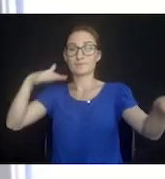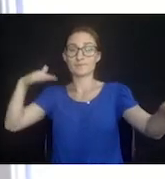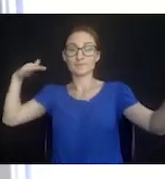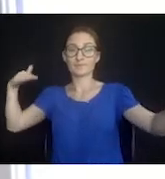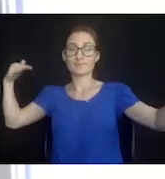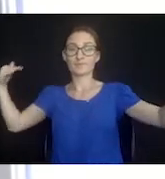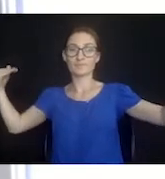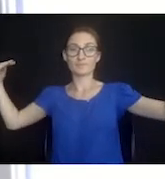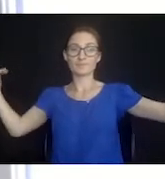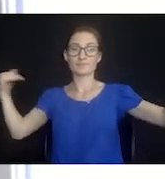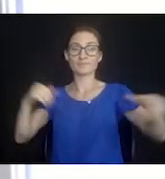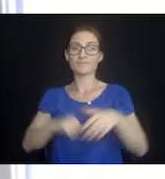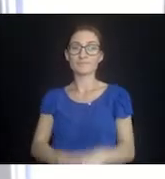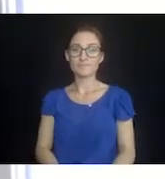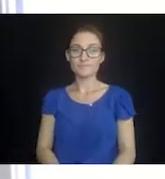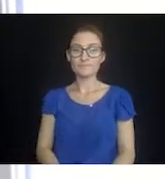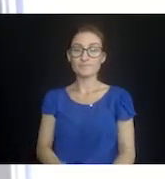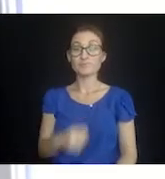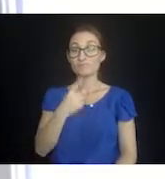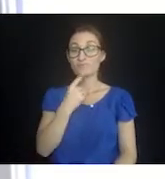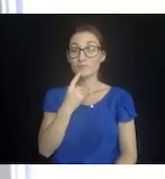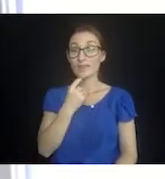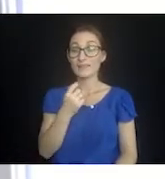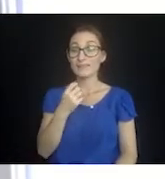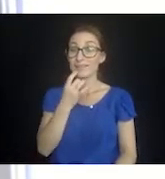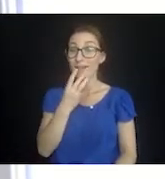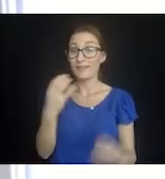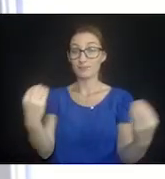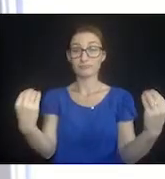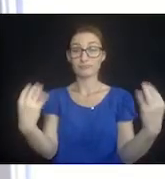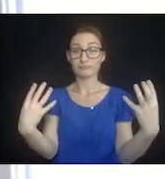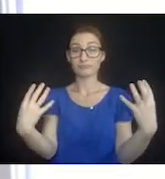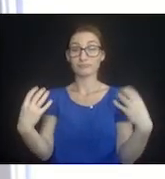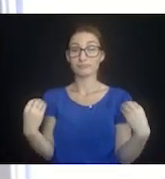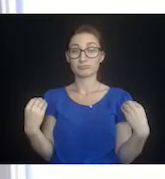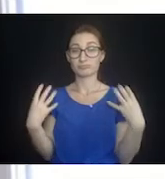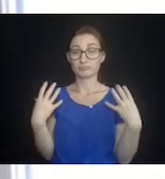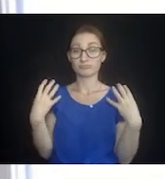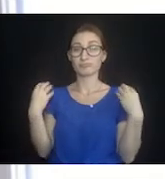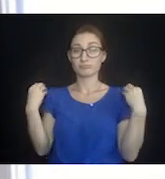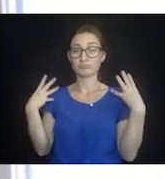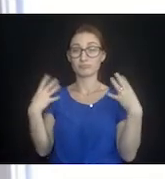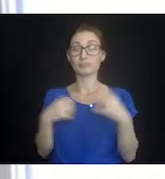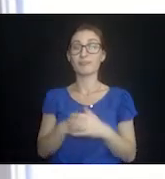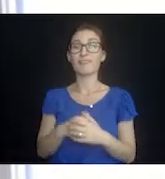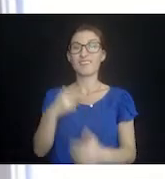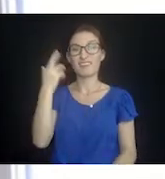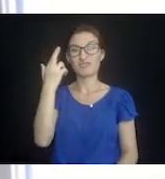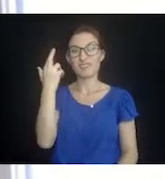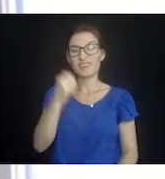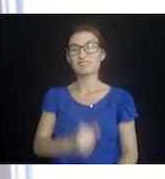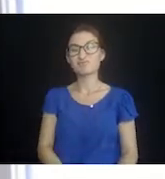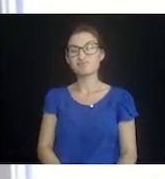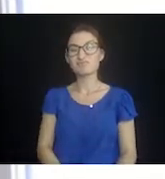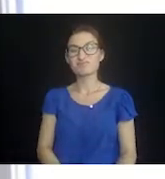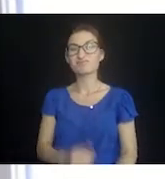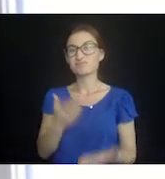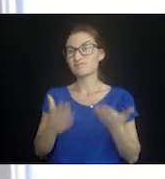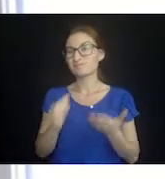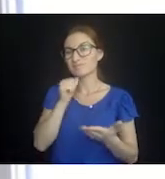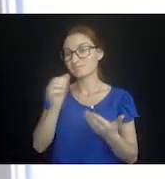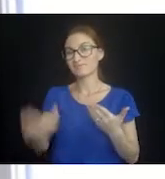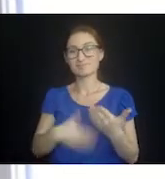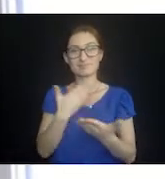see red taillights start coming on as if the traffic is slowing down. And immediately